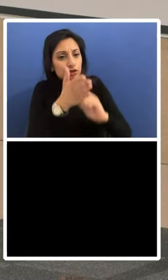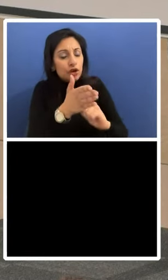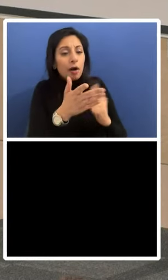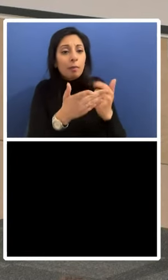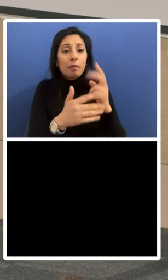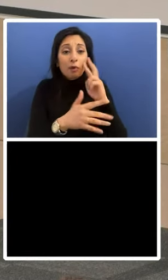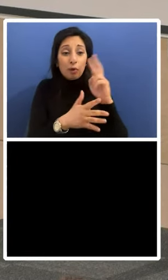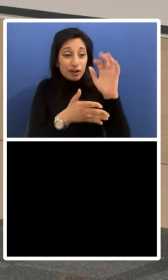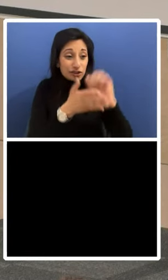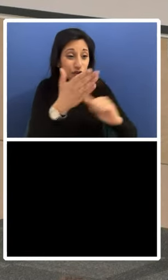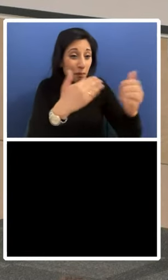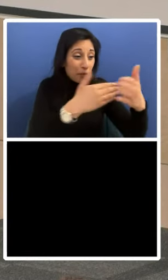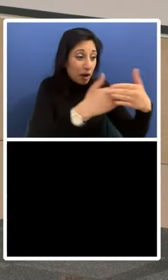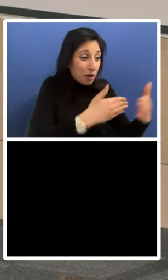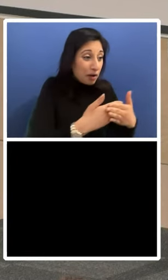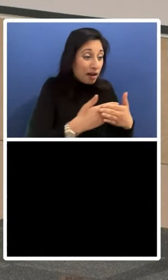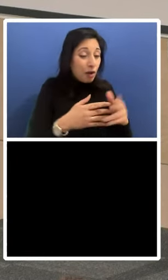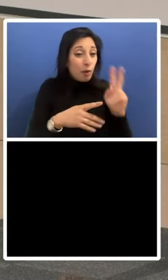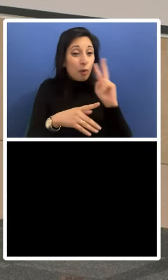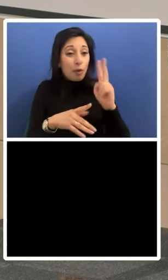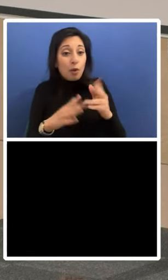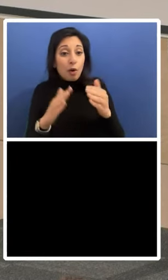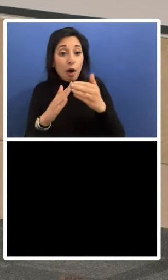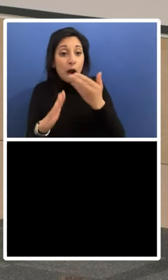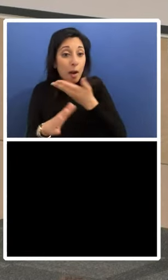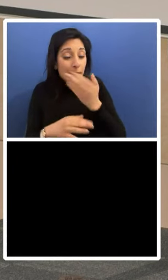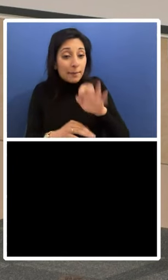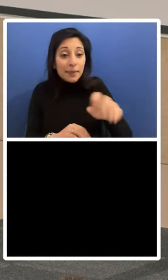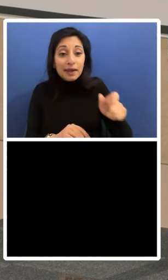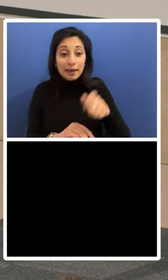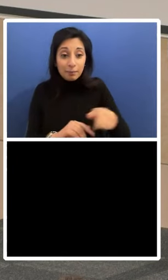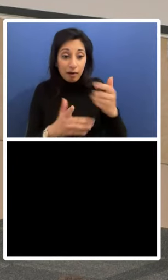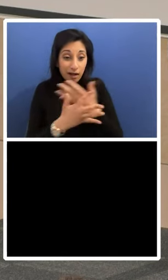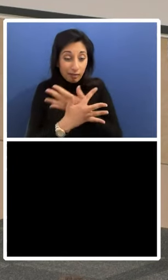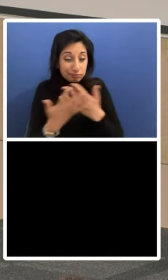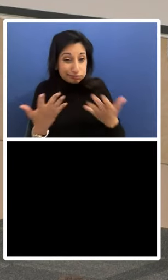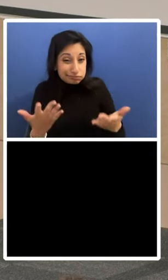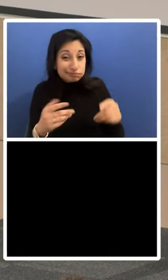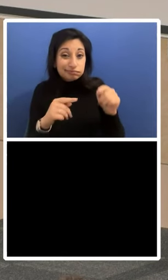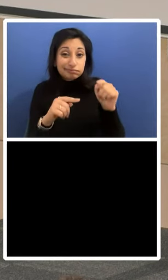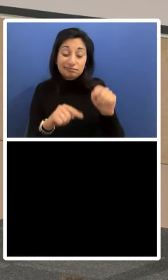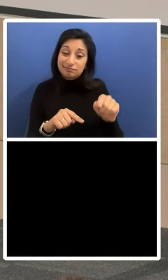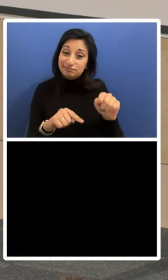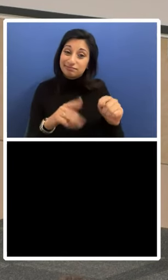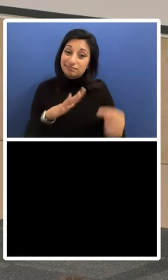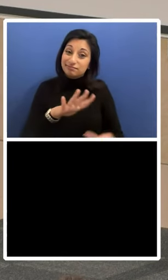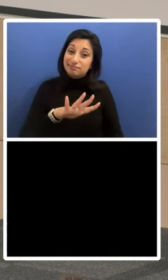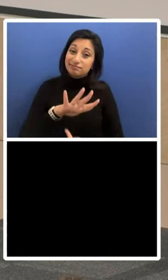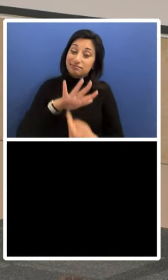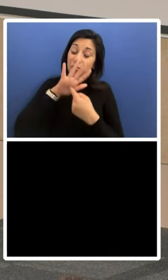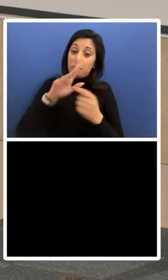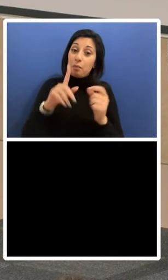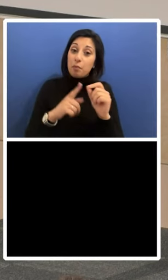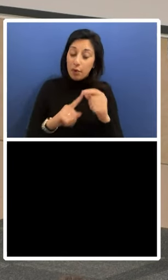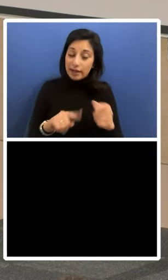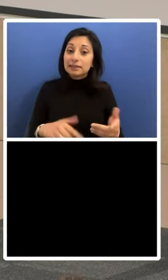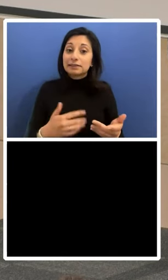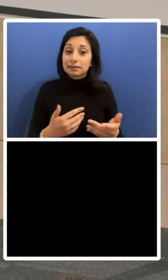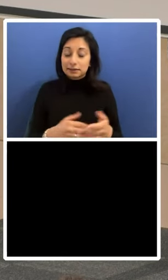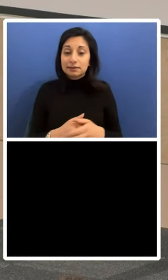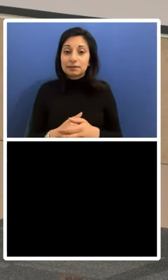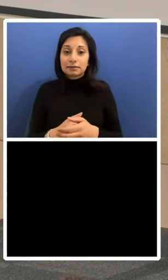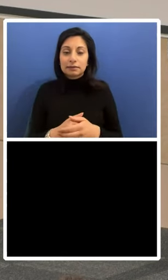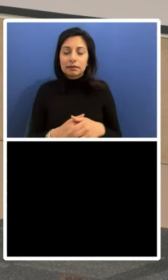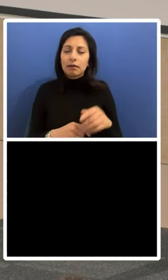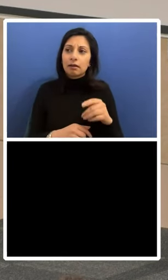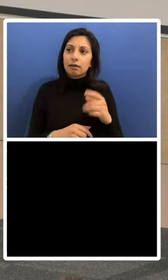the how many homeless people there are. Ask your friends and your friends' mums. And I think this is a very important message to say at a place like this, where we're kind of convinced that